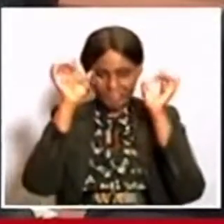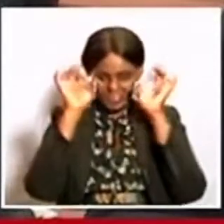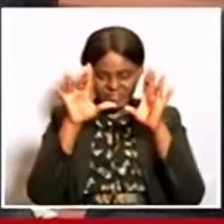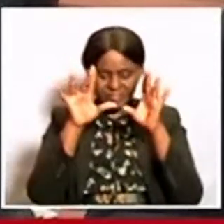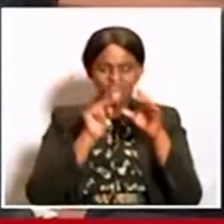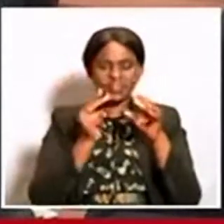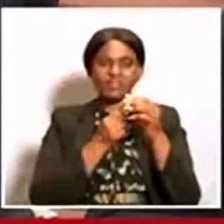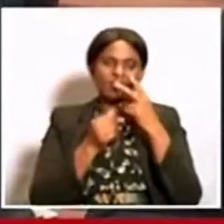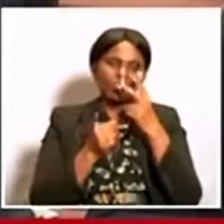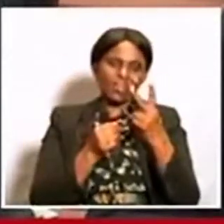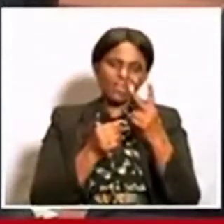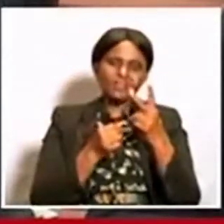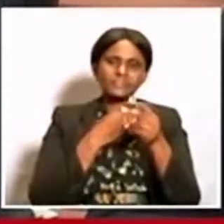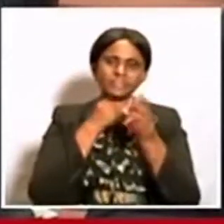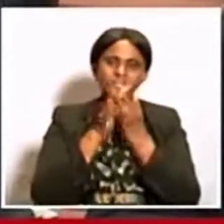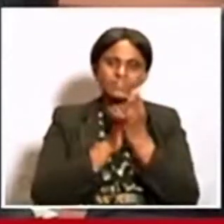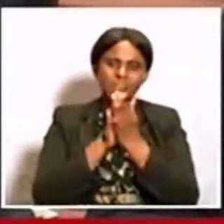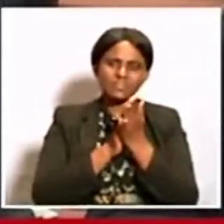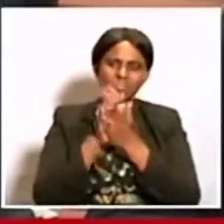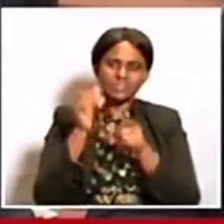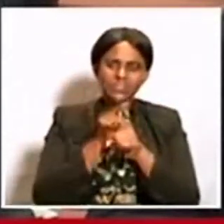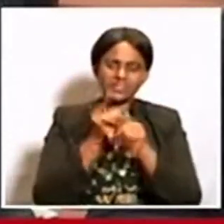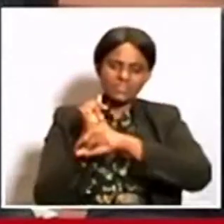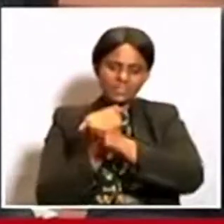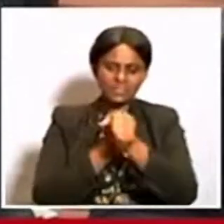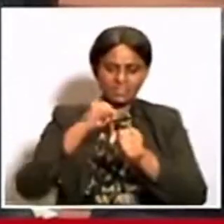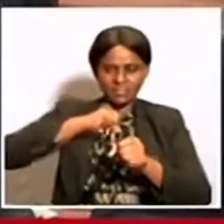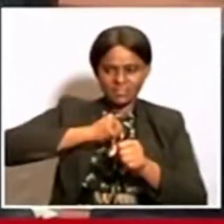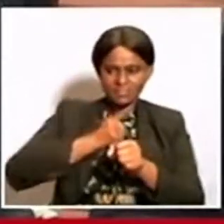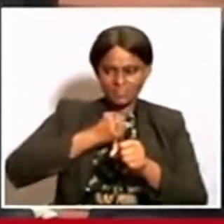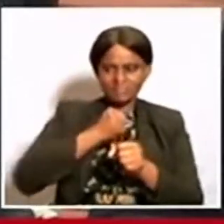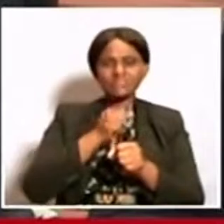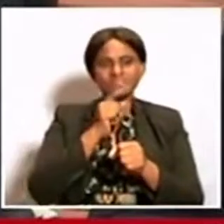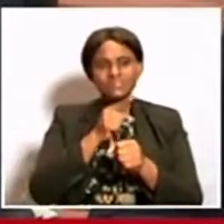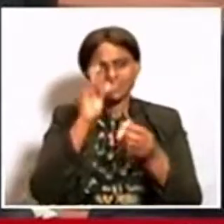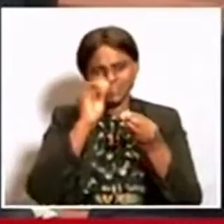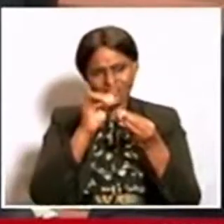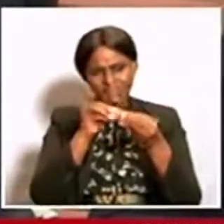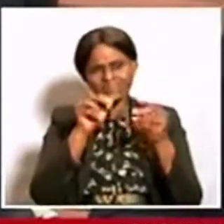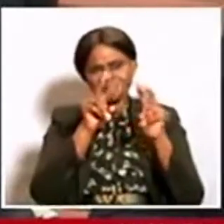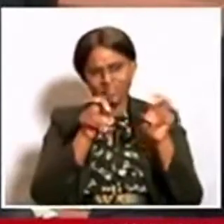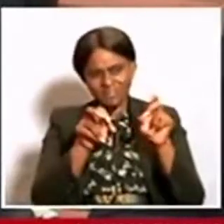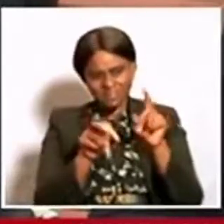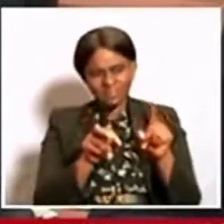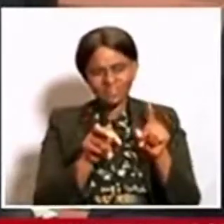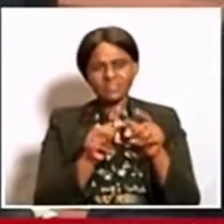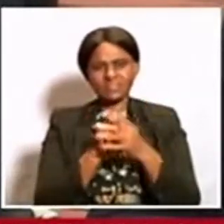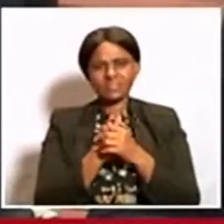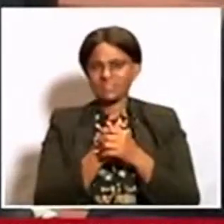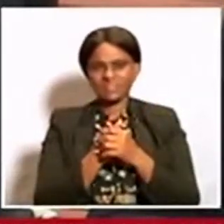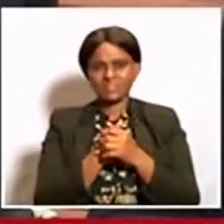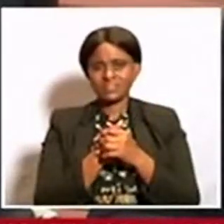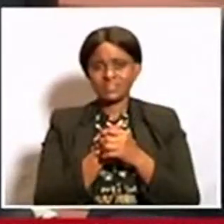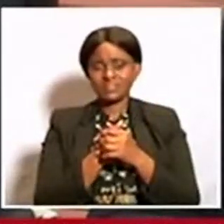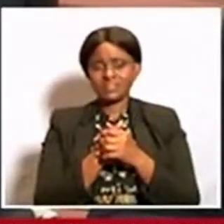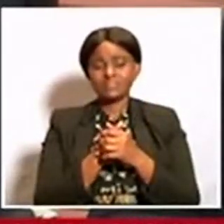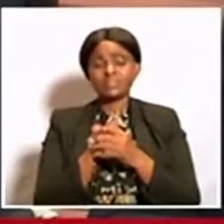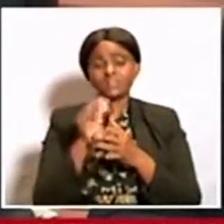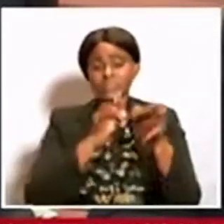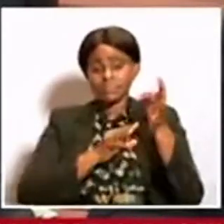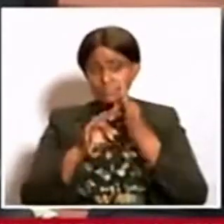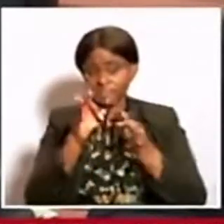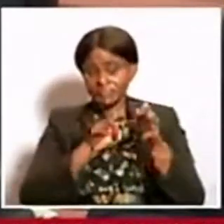Do we see interest from security wings to take interest to do more? Chair, when has I highlighted